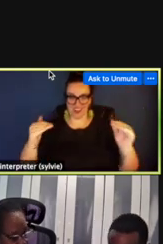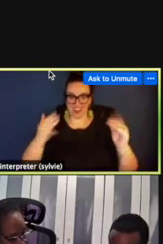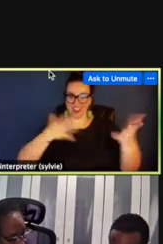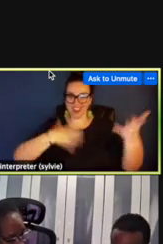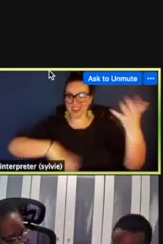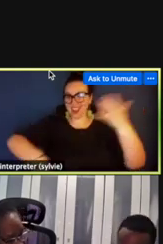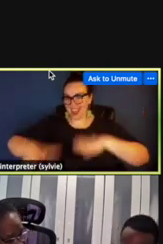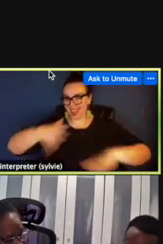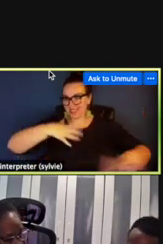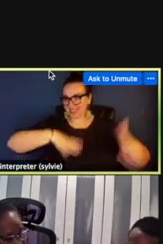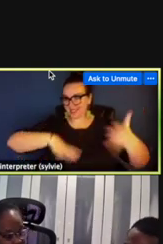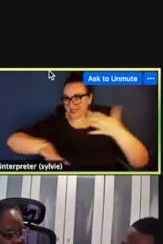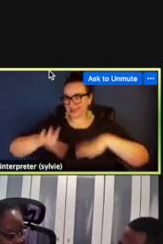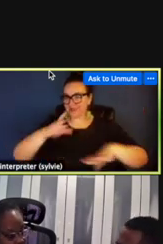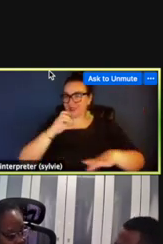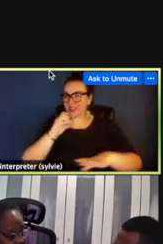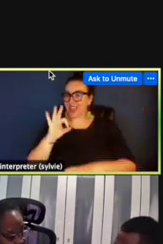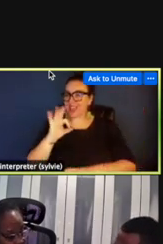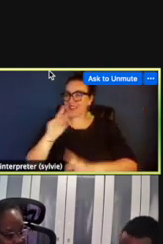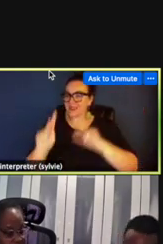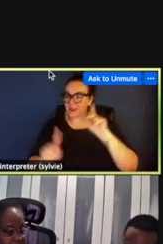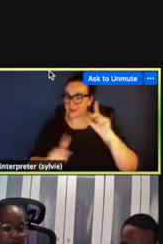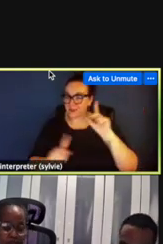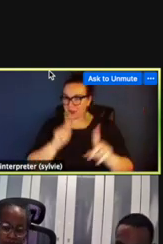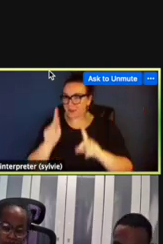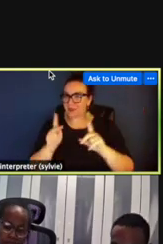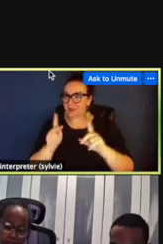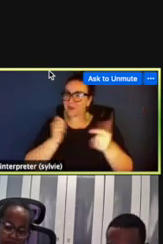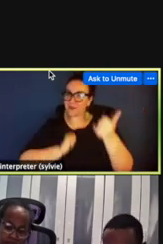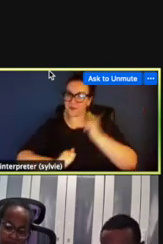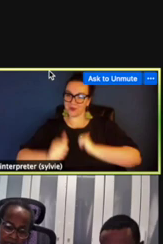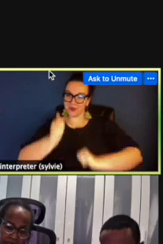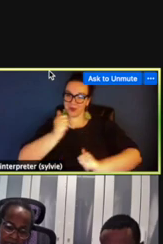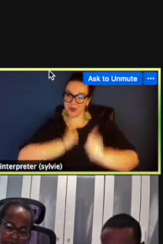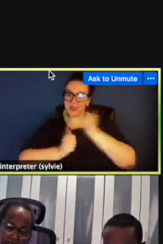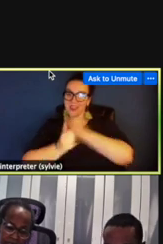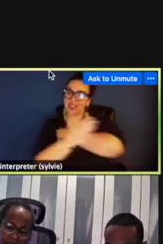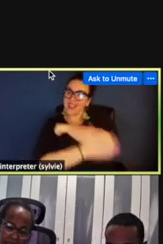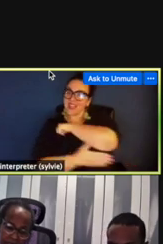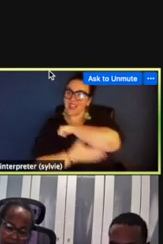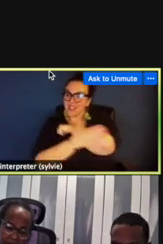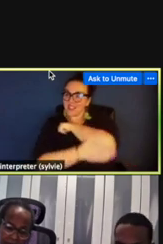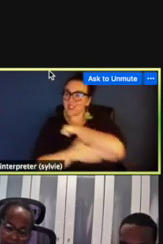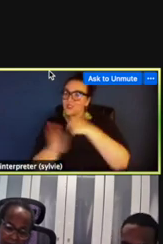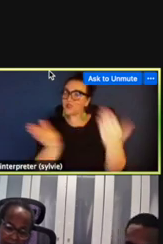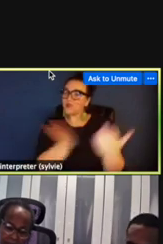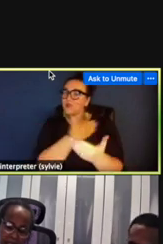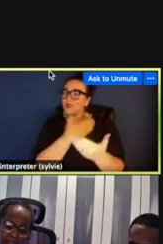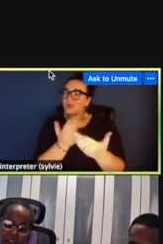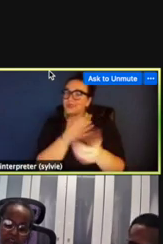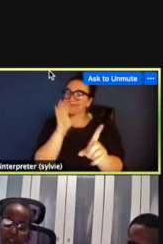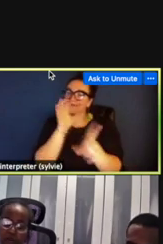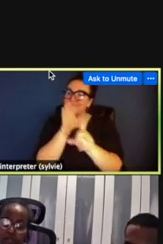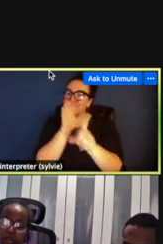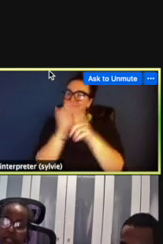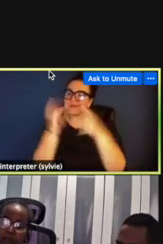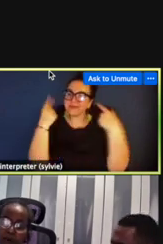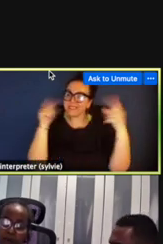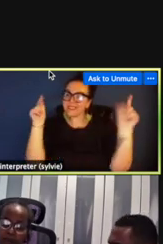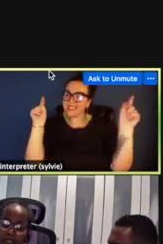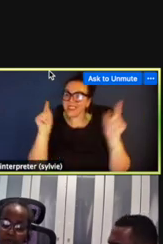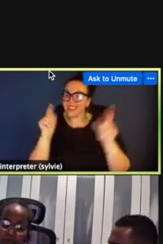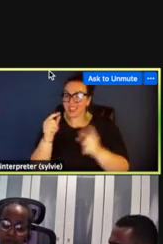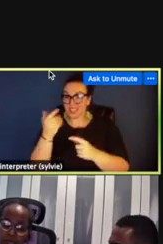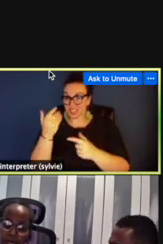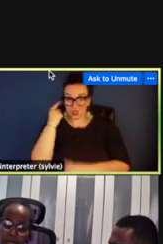costumes of what? Of people perform. Country music stars. Country music stars. I don't know if you've heard of